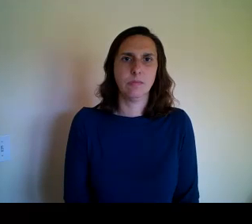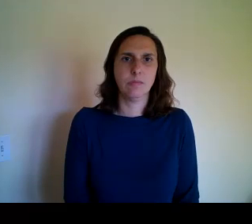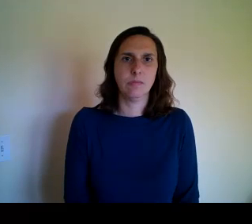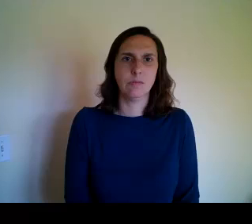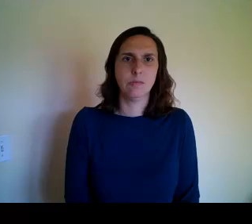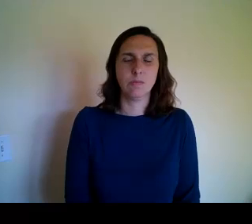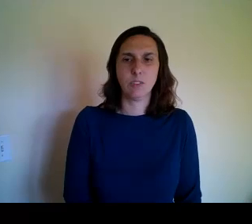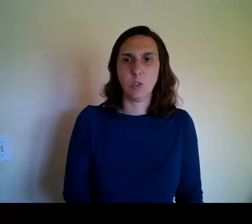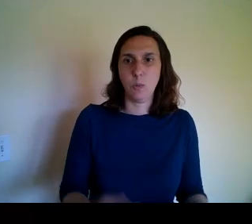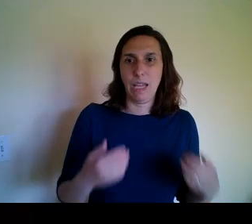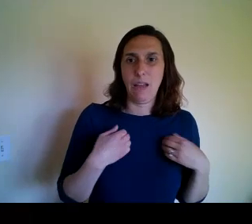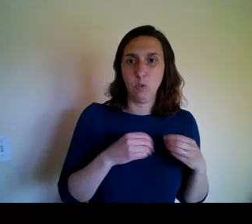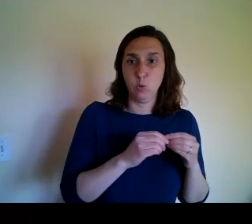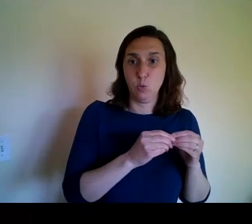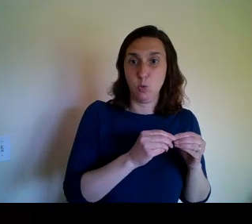and decay.